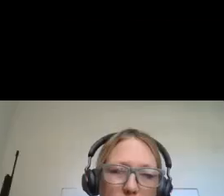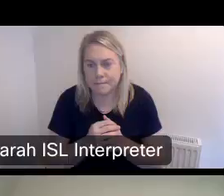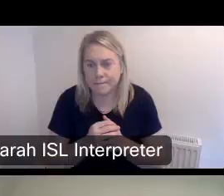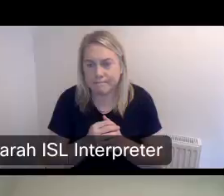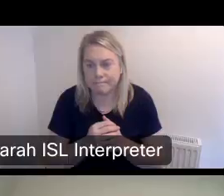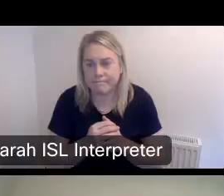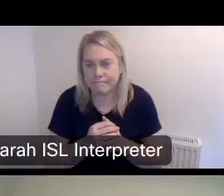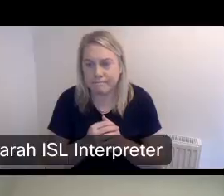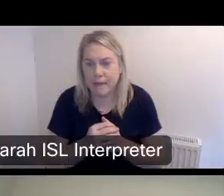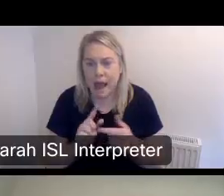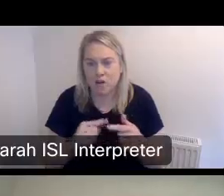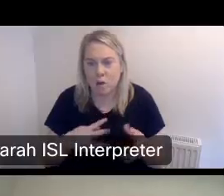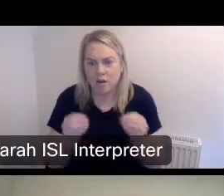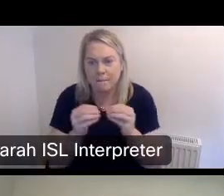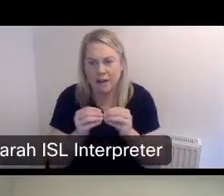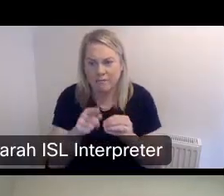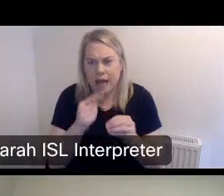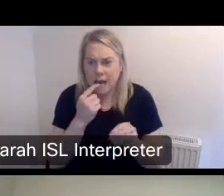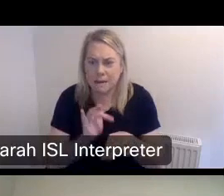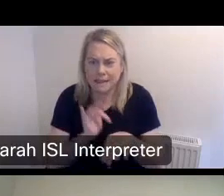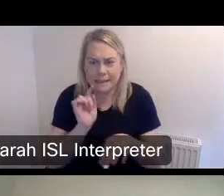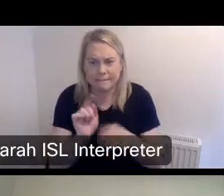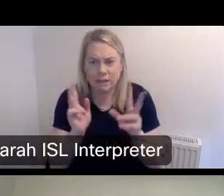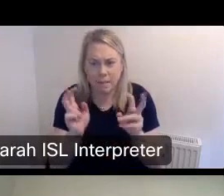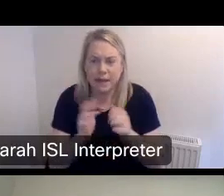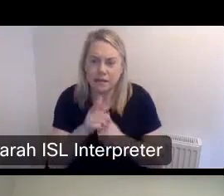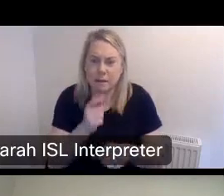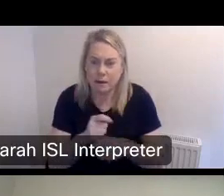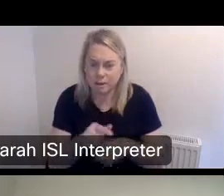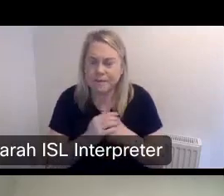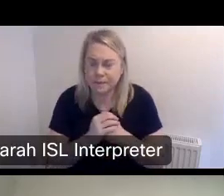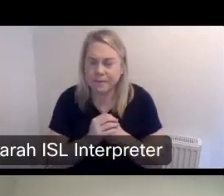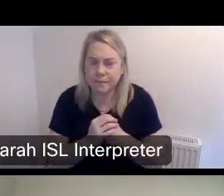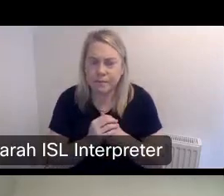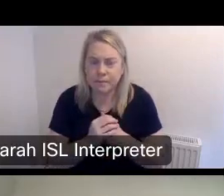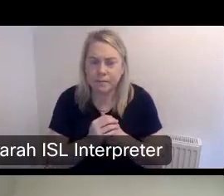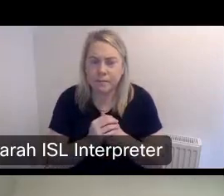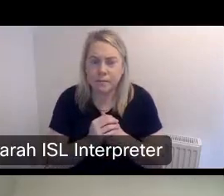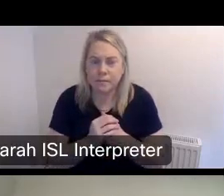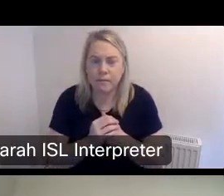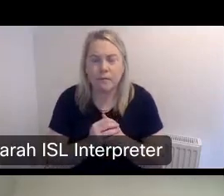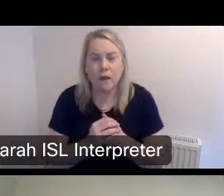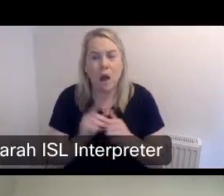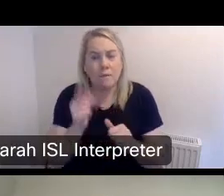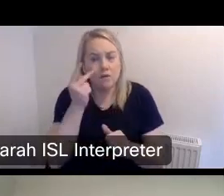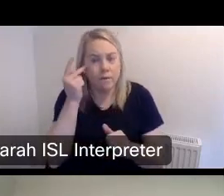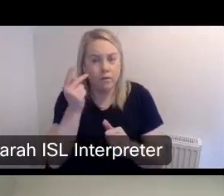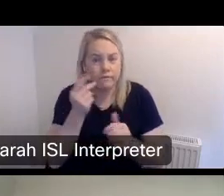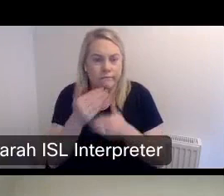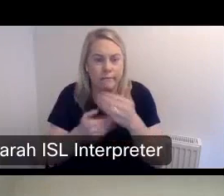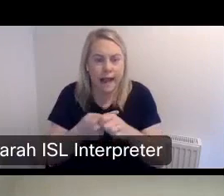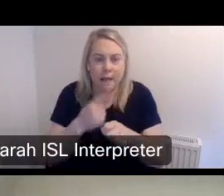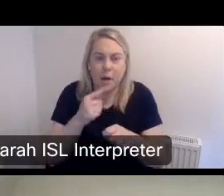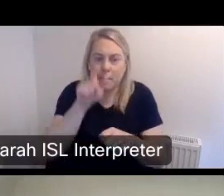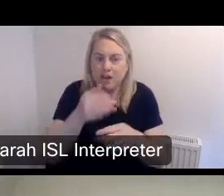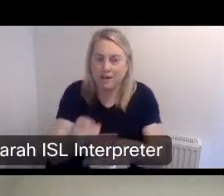yeah, just highlighting the sensitive nature of them. I'm just going to give you a little recap around the Patient Safety Act, which I'm sure you'll all be